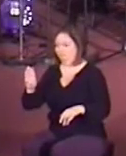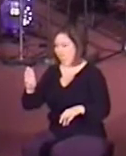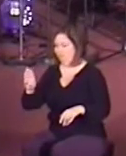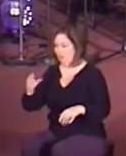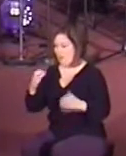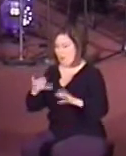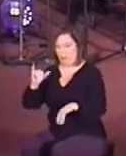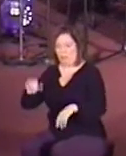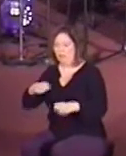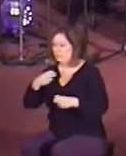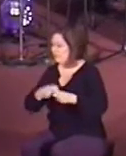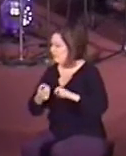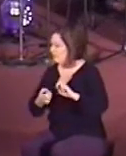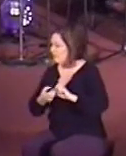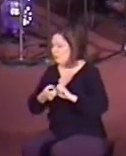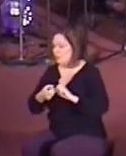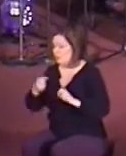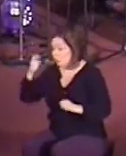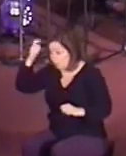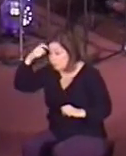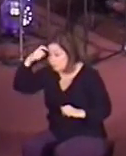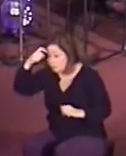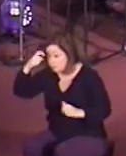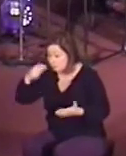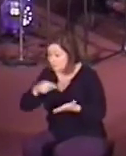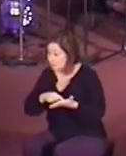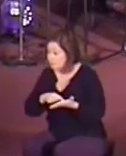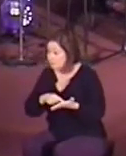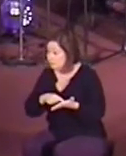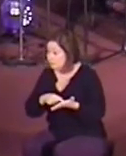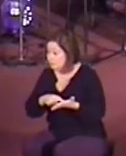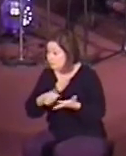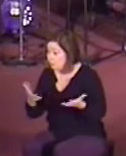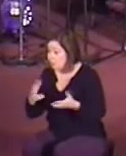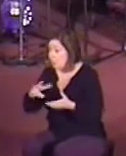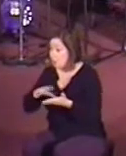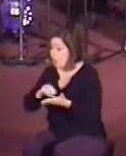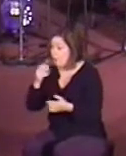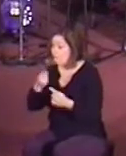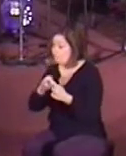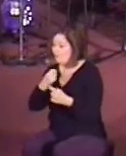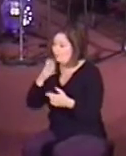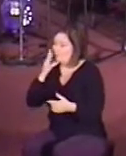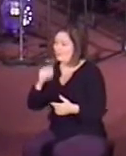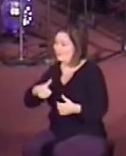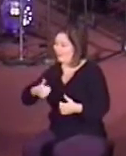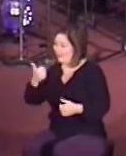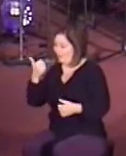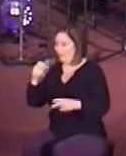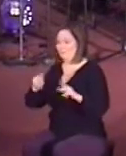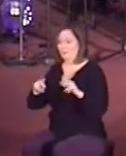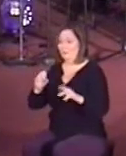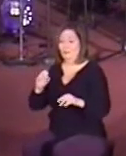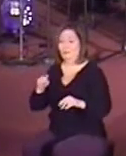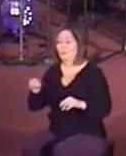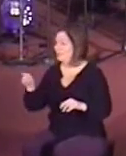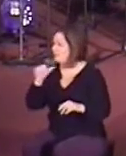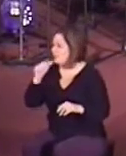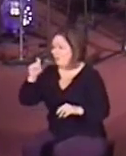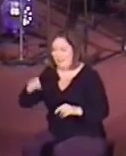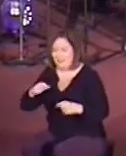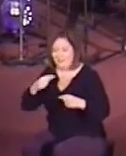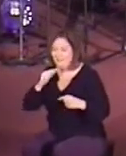that hardship. And here's the wisdom. The wisdom is simply this: learn from the experience of other people so that you don't have to